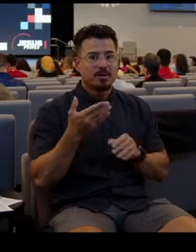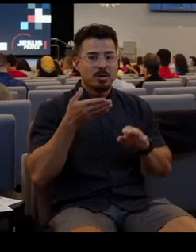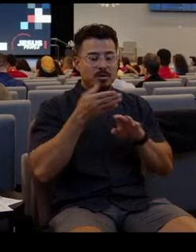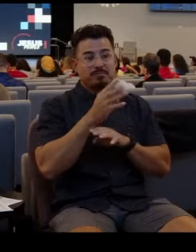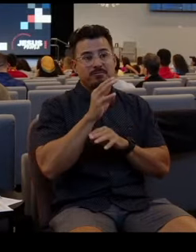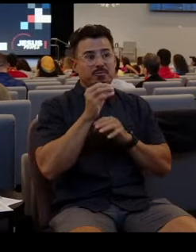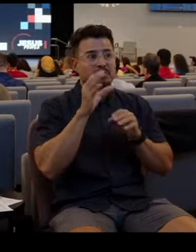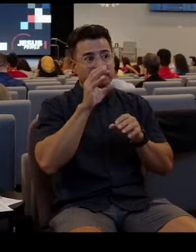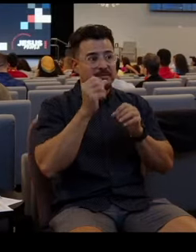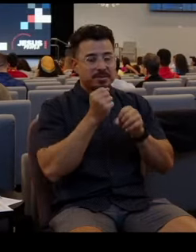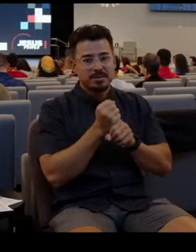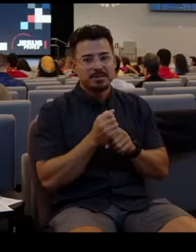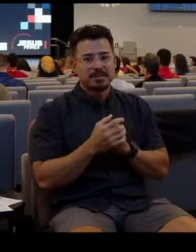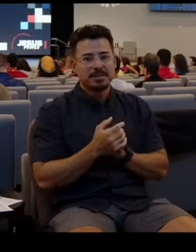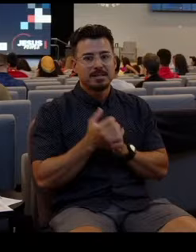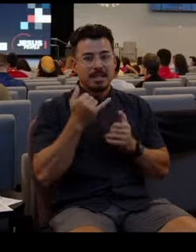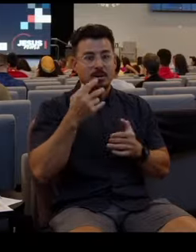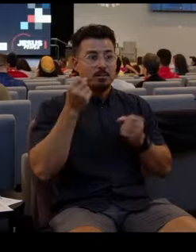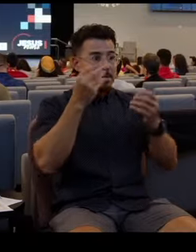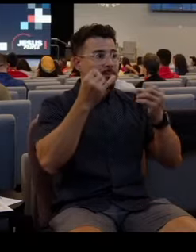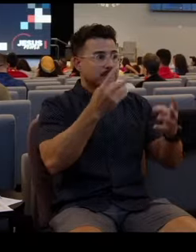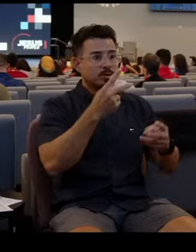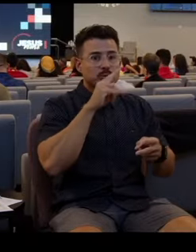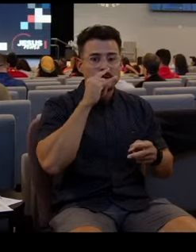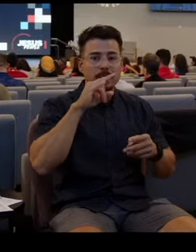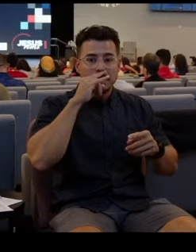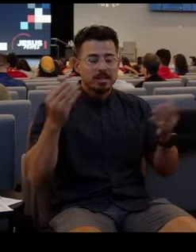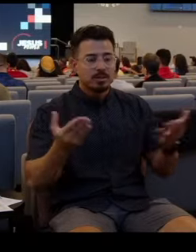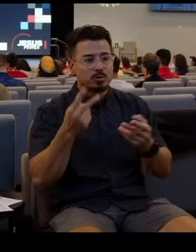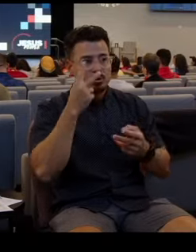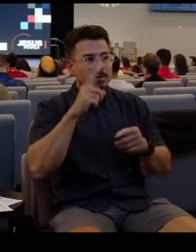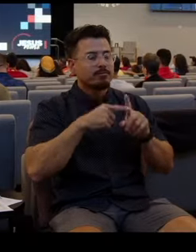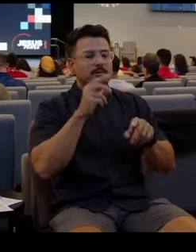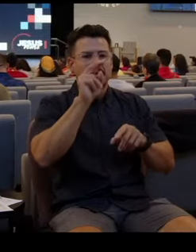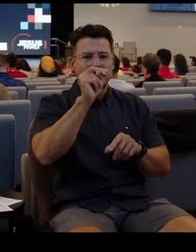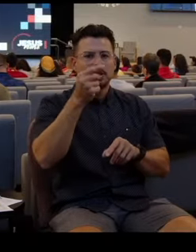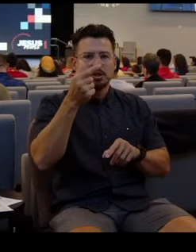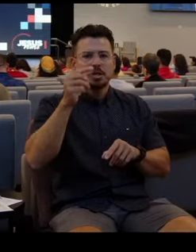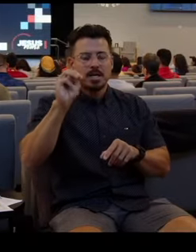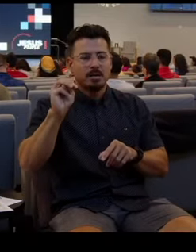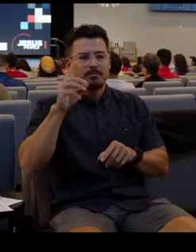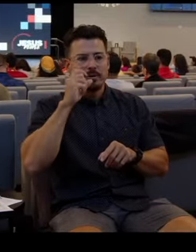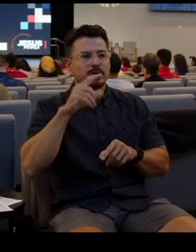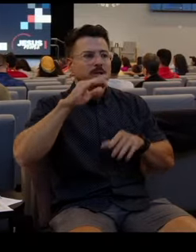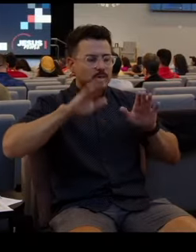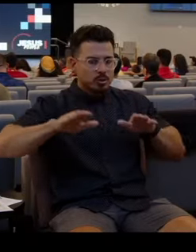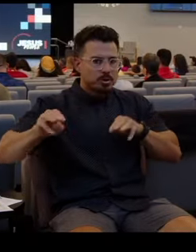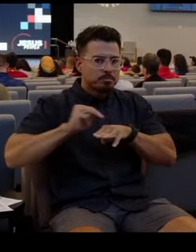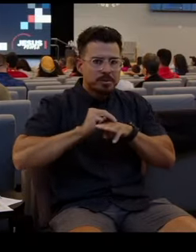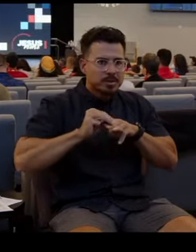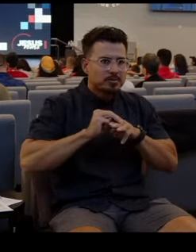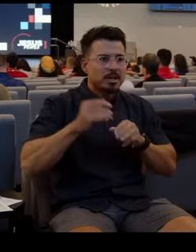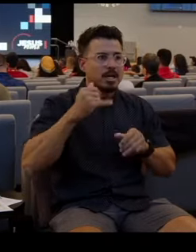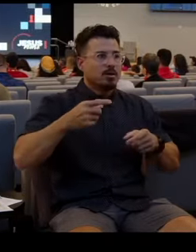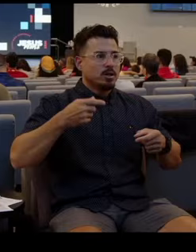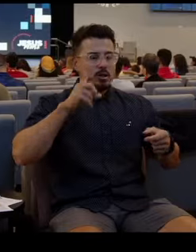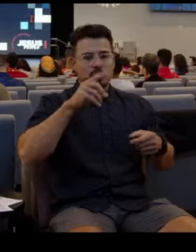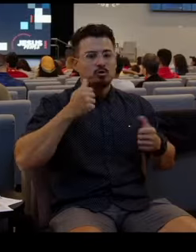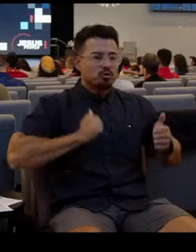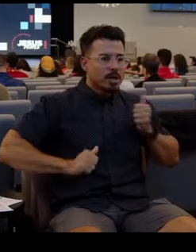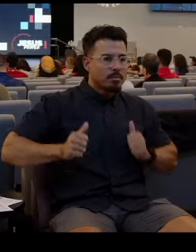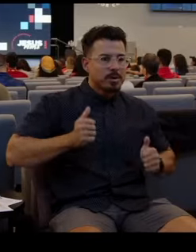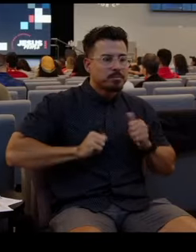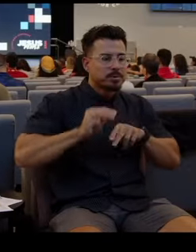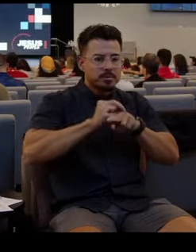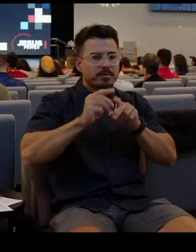a lot of what you see actually has come out of NGM, and a big part of our drama ministry now is connected to what was